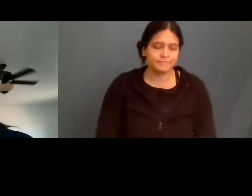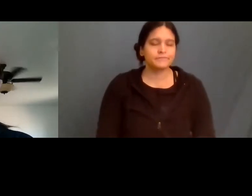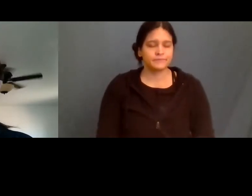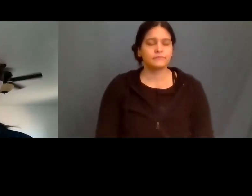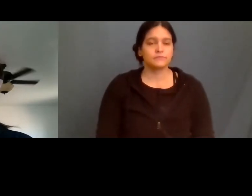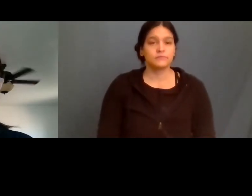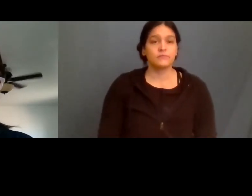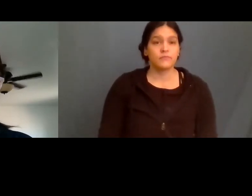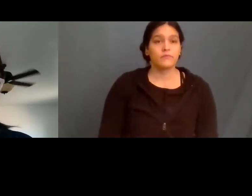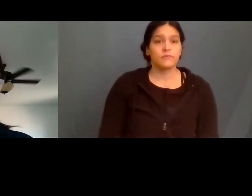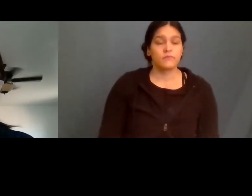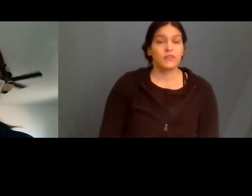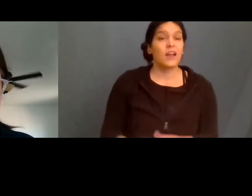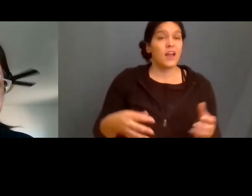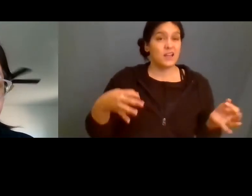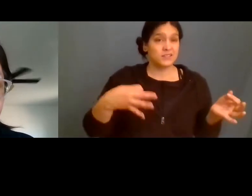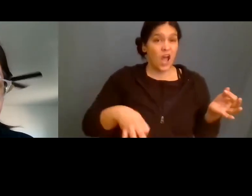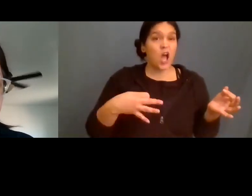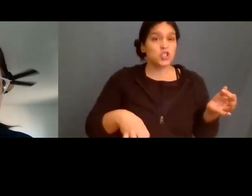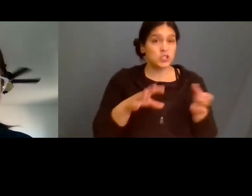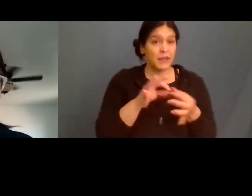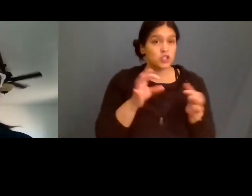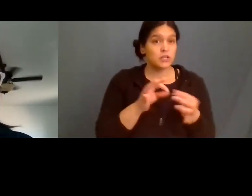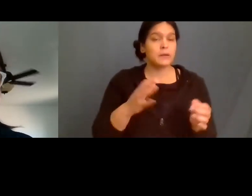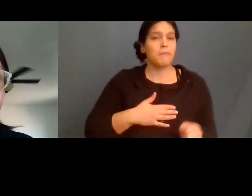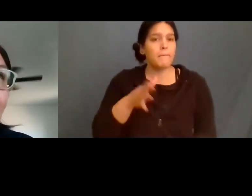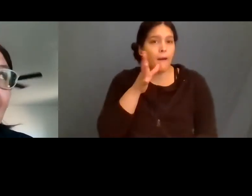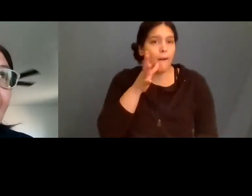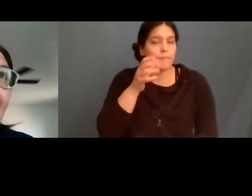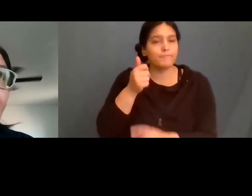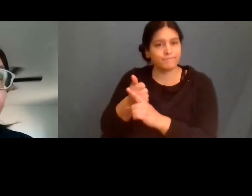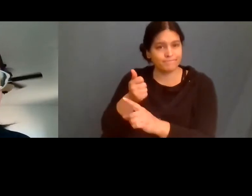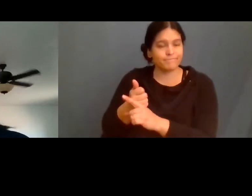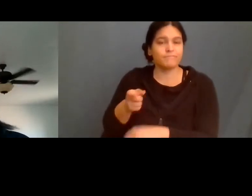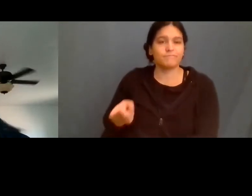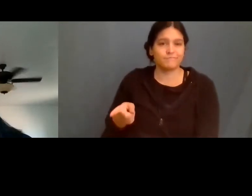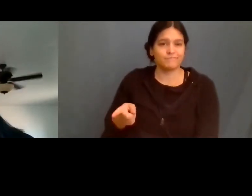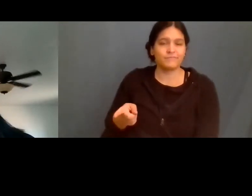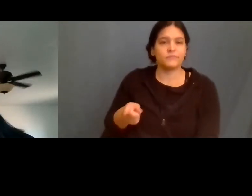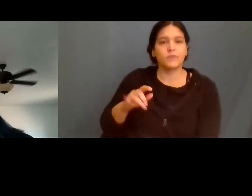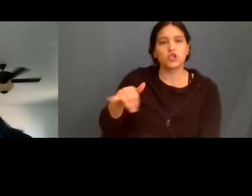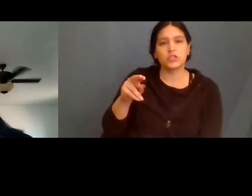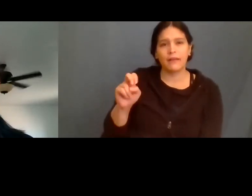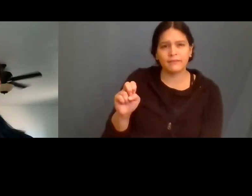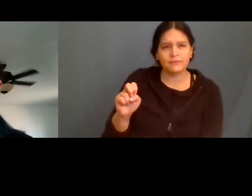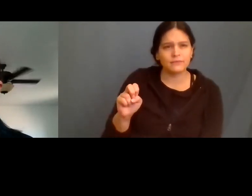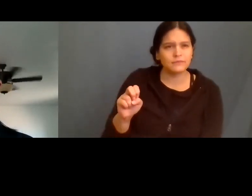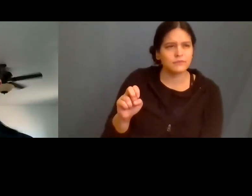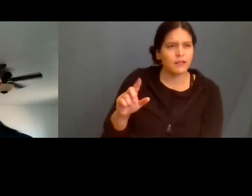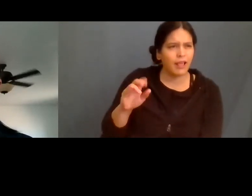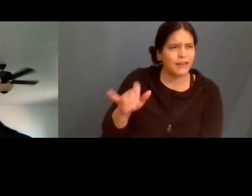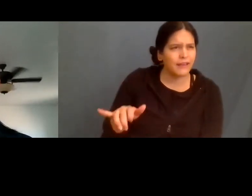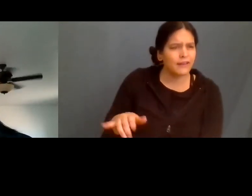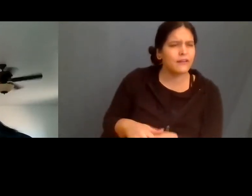As Tasha has mentioned, my mom, she's Jane Ballou. And I also had